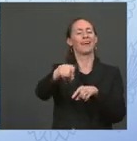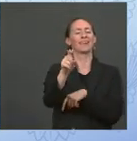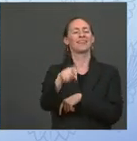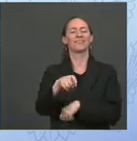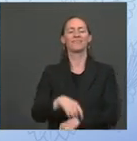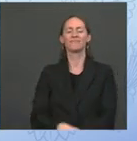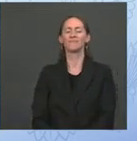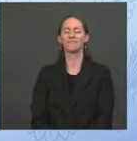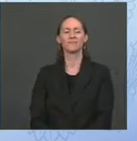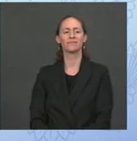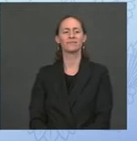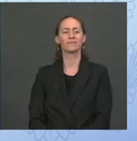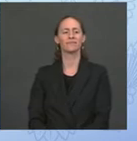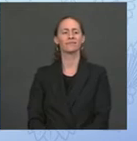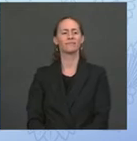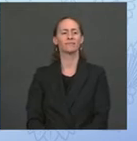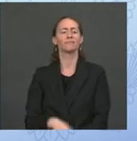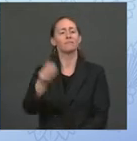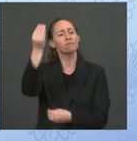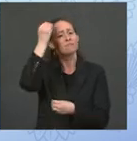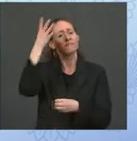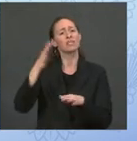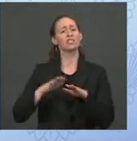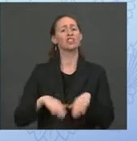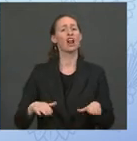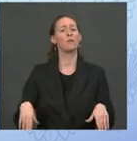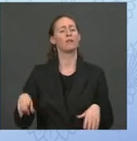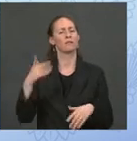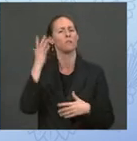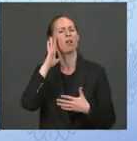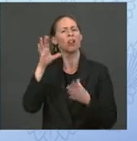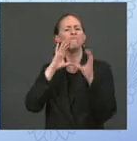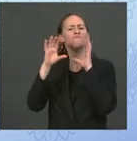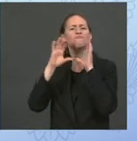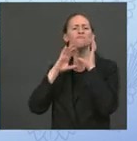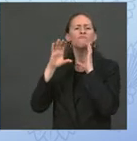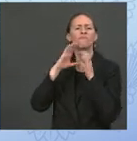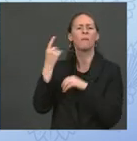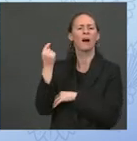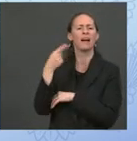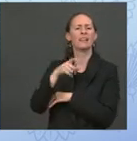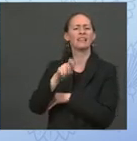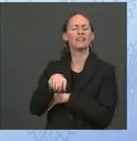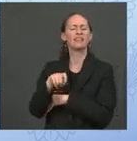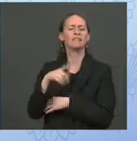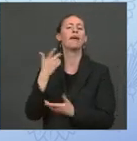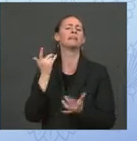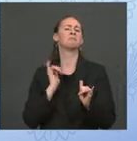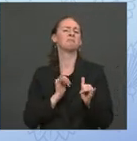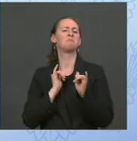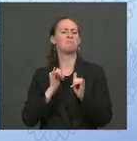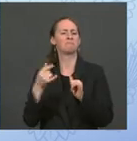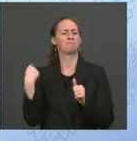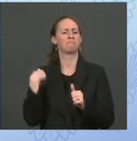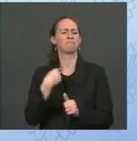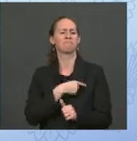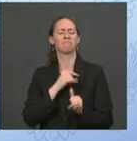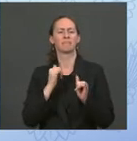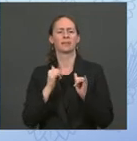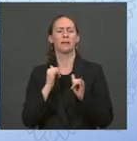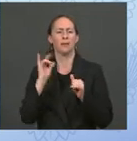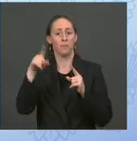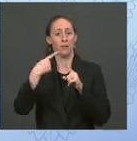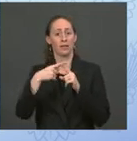Our children are crying out for what they really need, and so are our teachers. And as their representatives, it's our job not only to